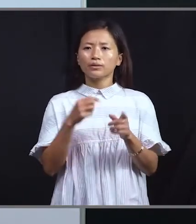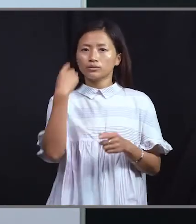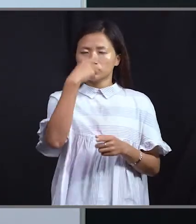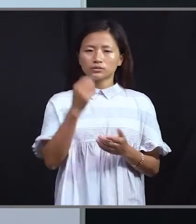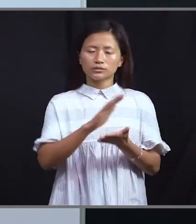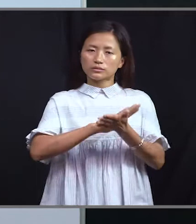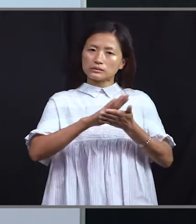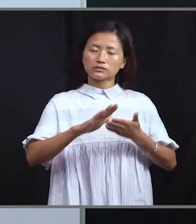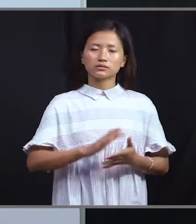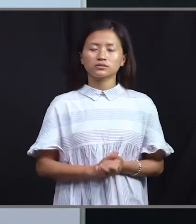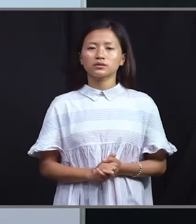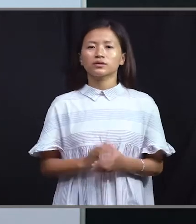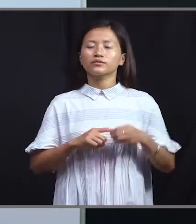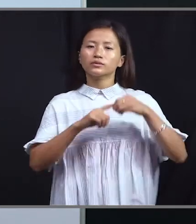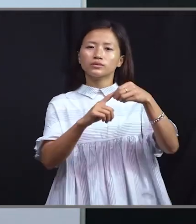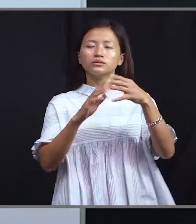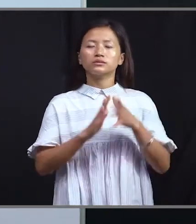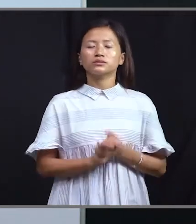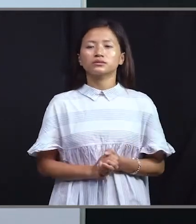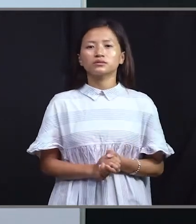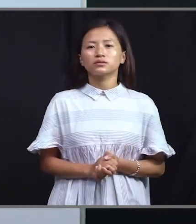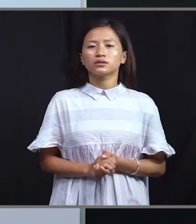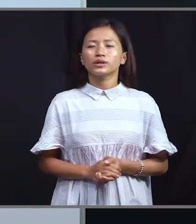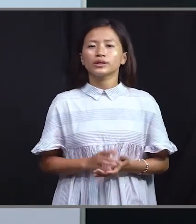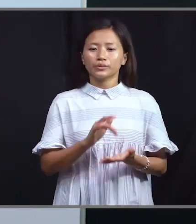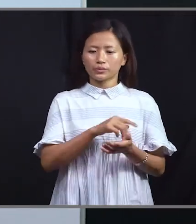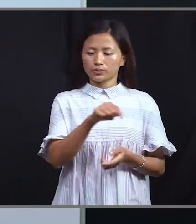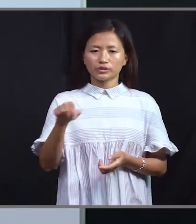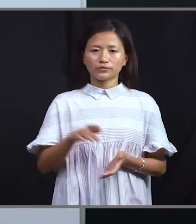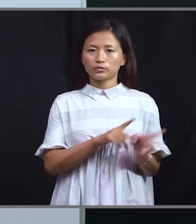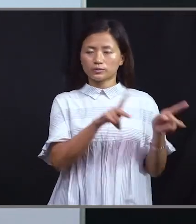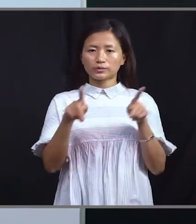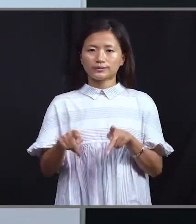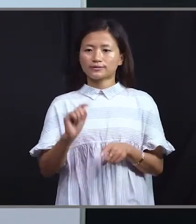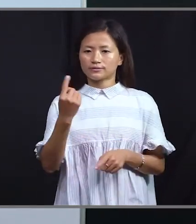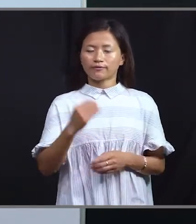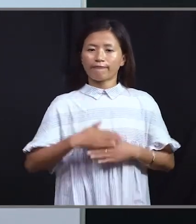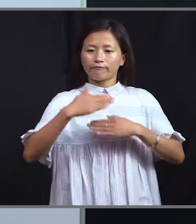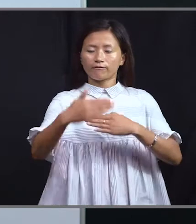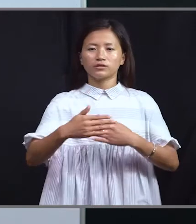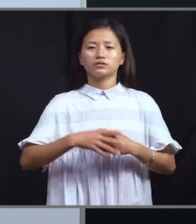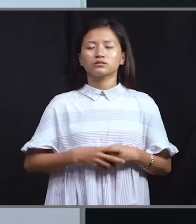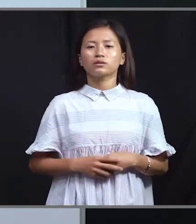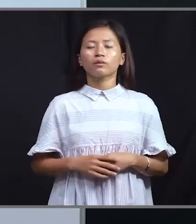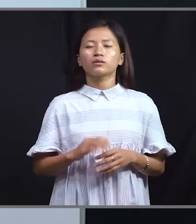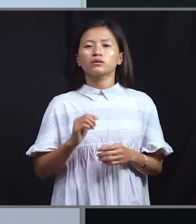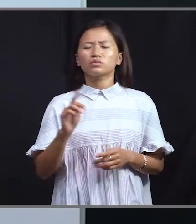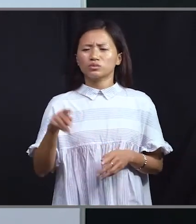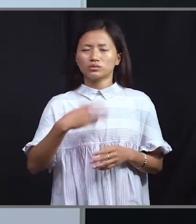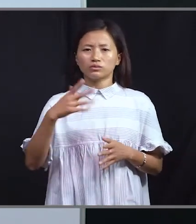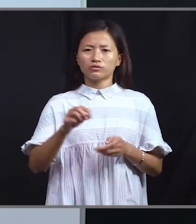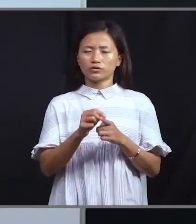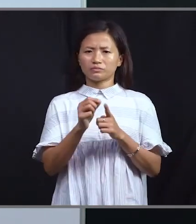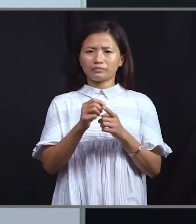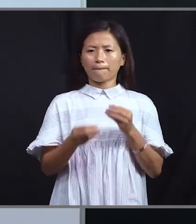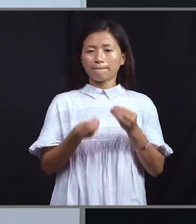done. Okay, so these are some of the questions, okay, which have to be planned in advance. Now, whenever you want to go to some picnic or want to go